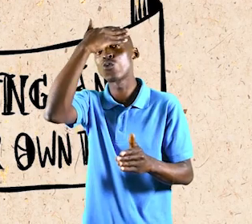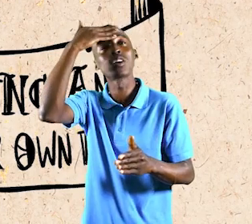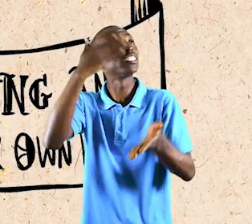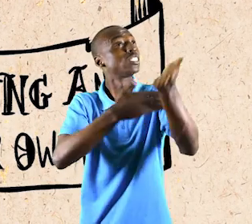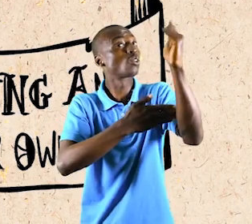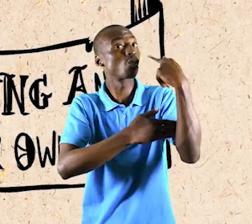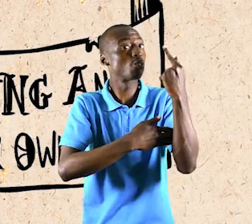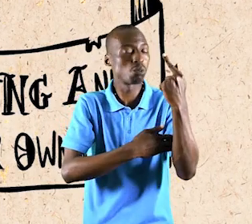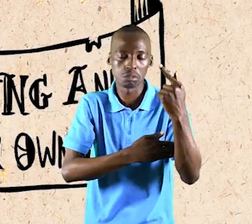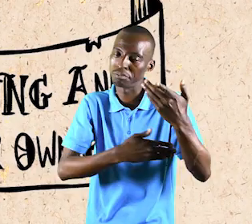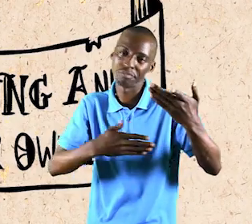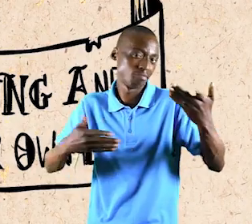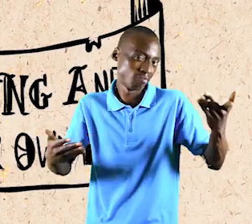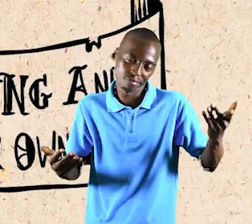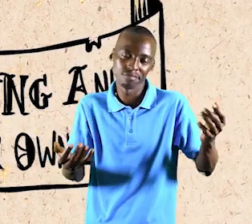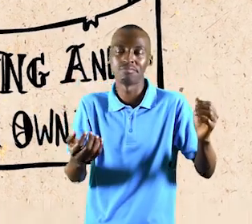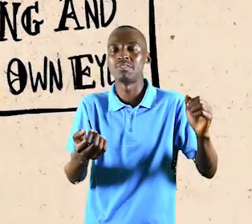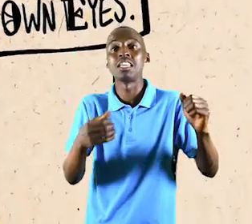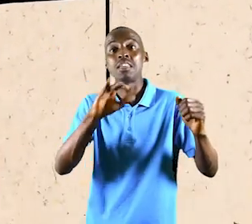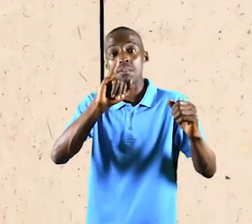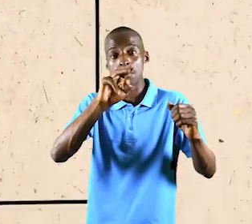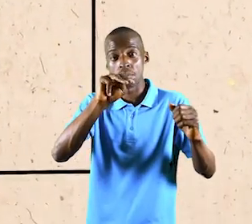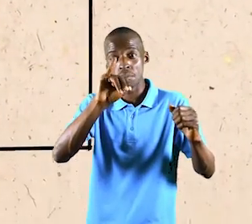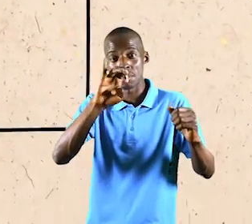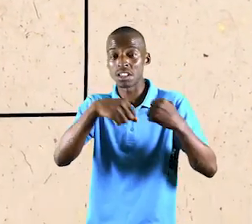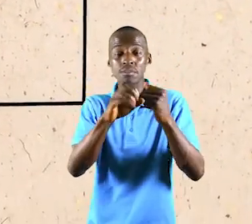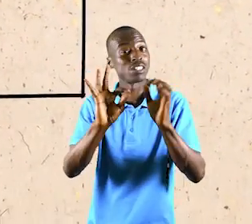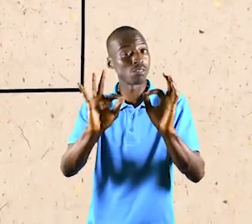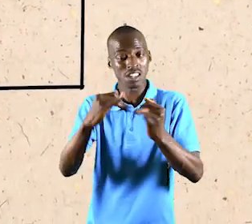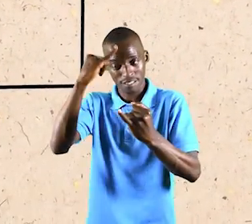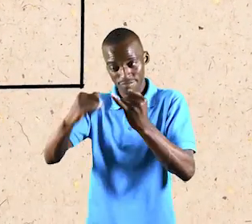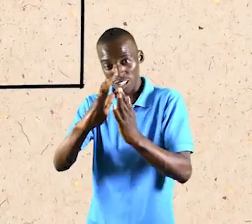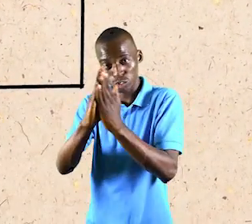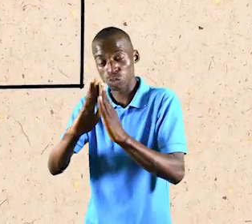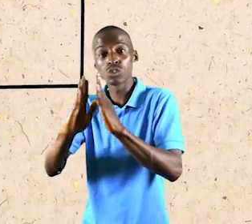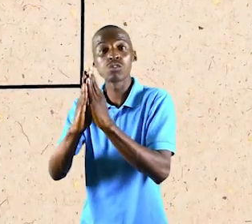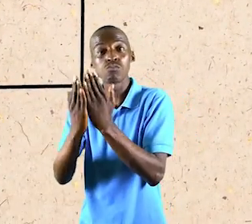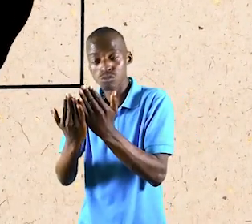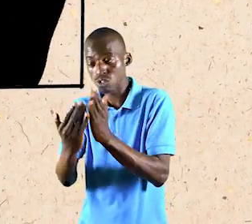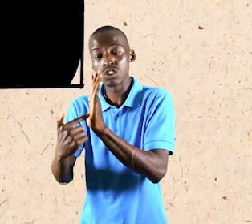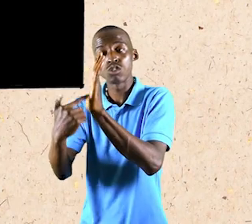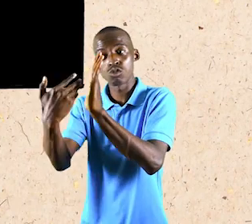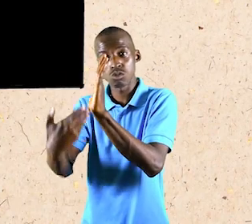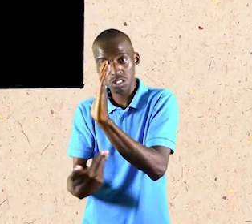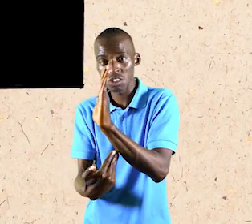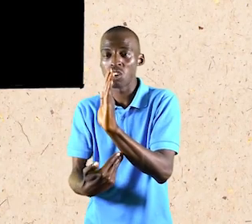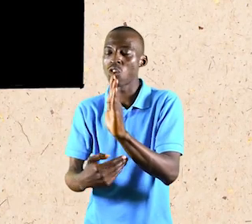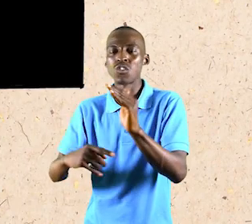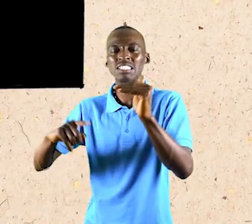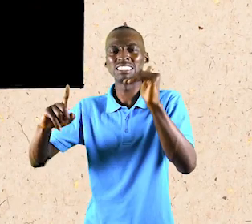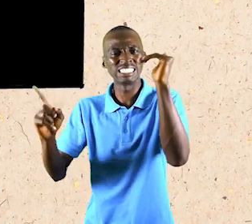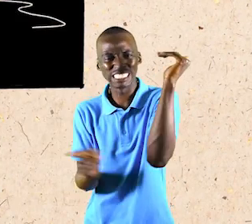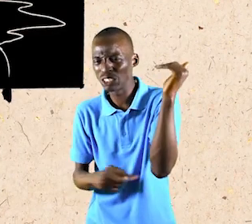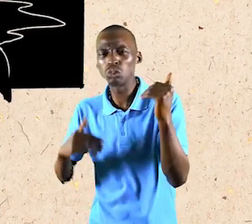God, might makes right. The final story of the book is even worse. It's a shocking tale of sexual abuse